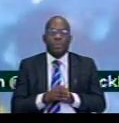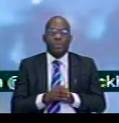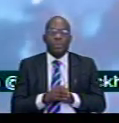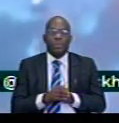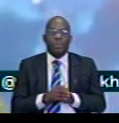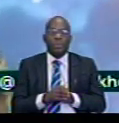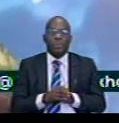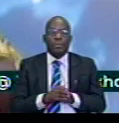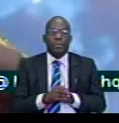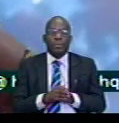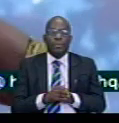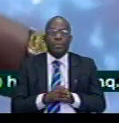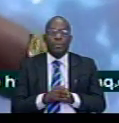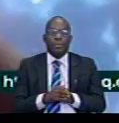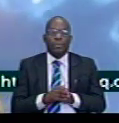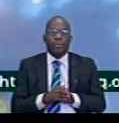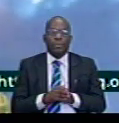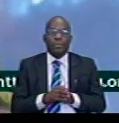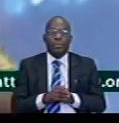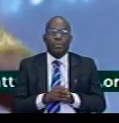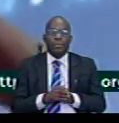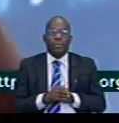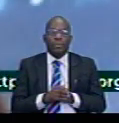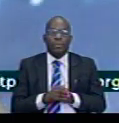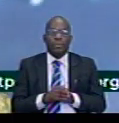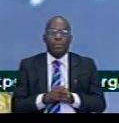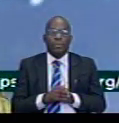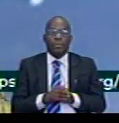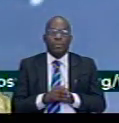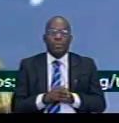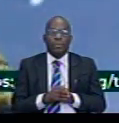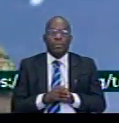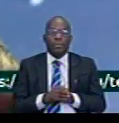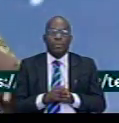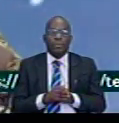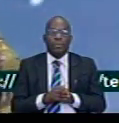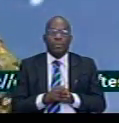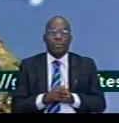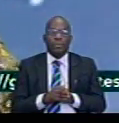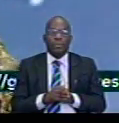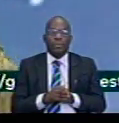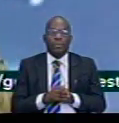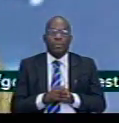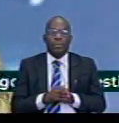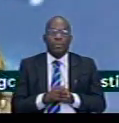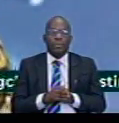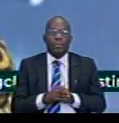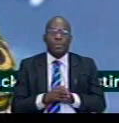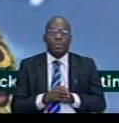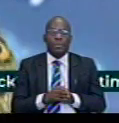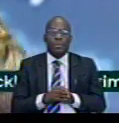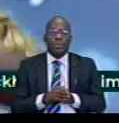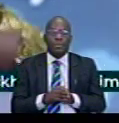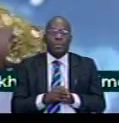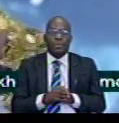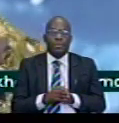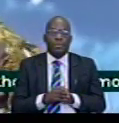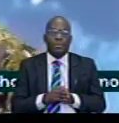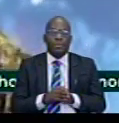ya mo ba du mo ba le dole la mo gbe voa mo do podo mo ve